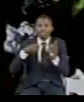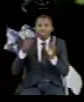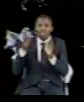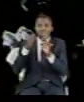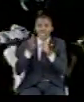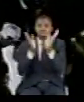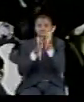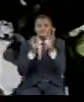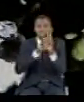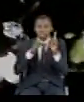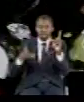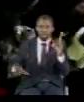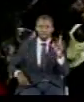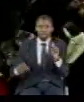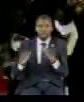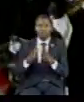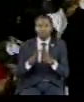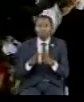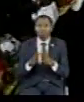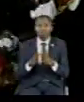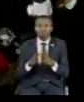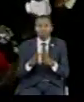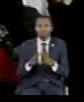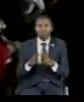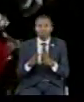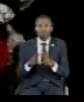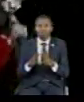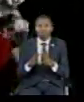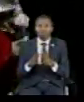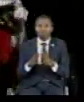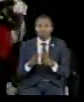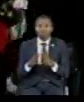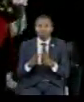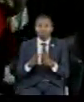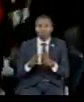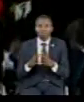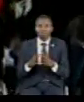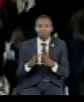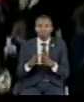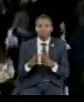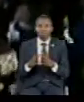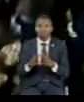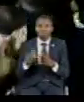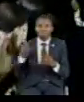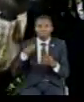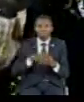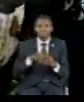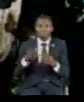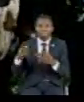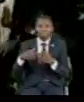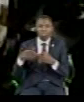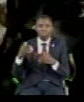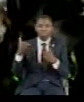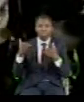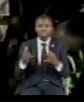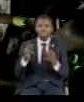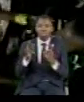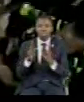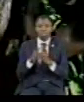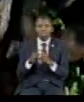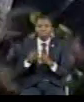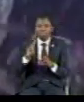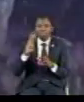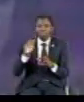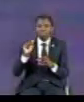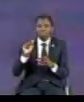Praise the Lord. Indeed, we praise God with you and may you enjoy your freedom forever. We return now to the state of Asia. Praise the